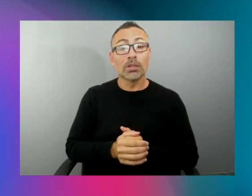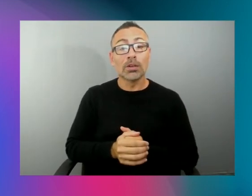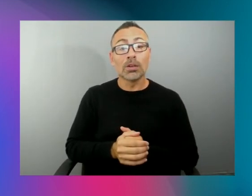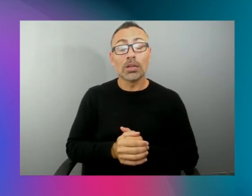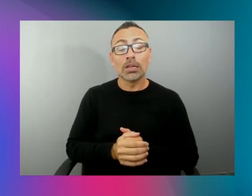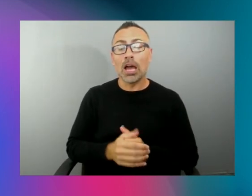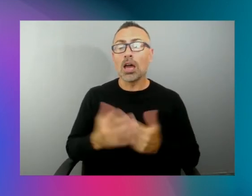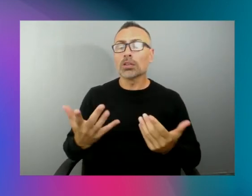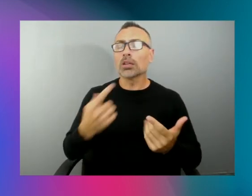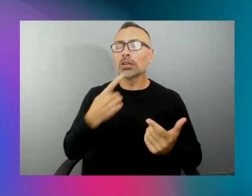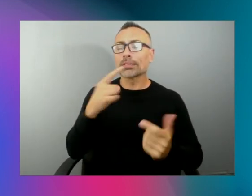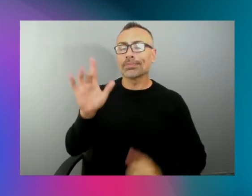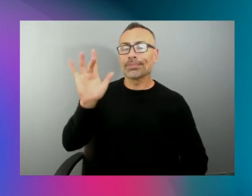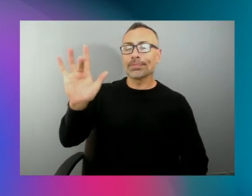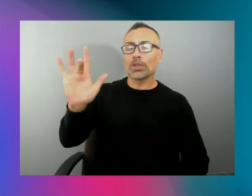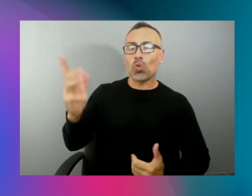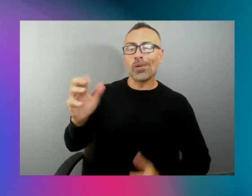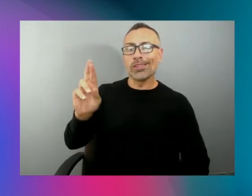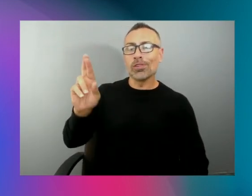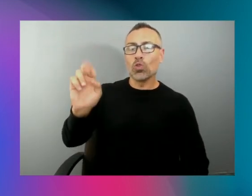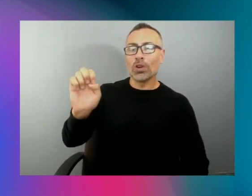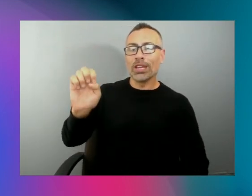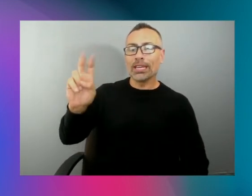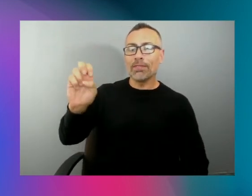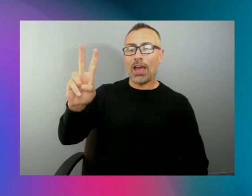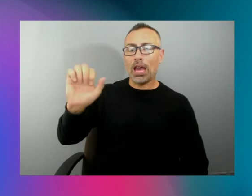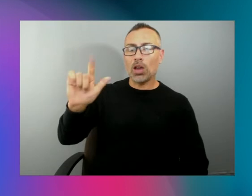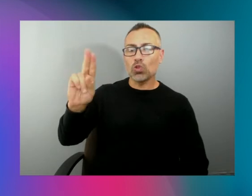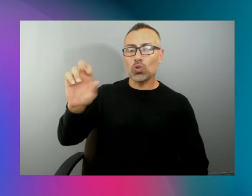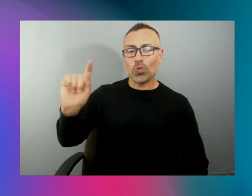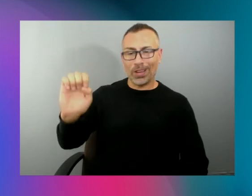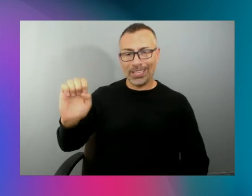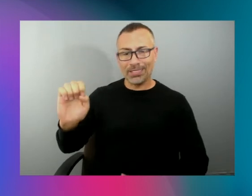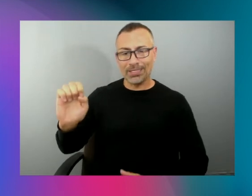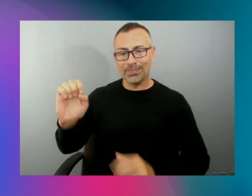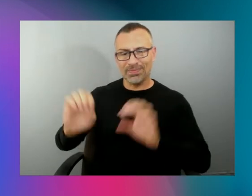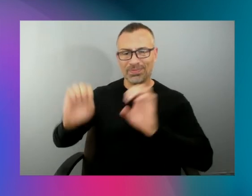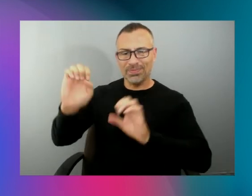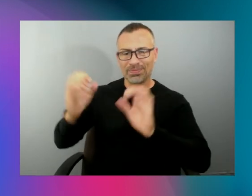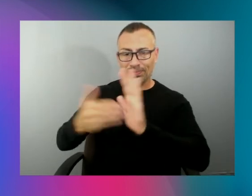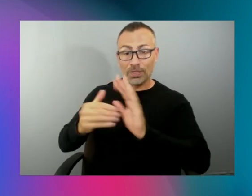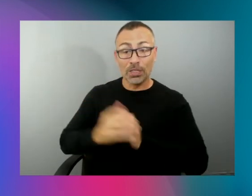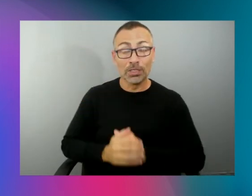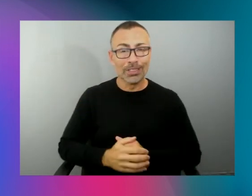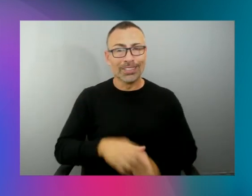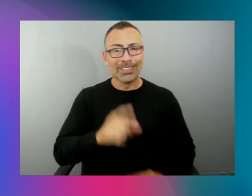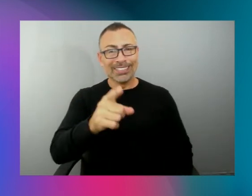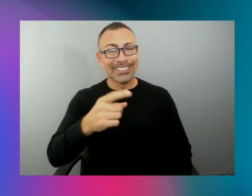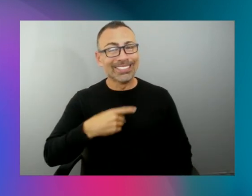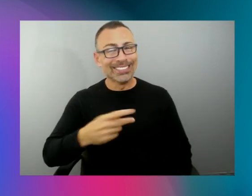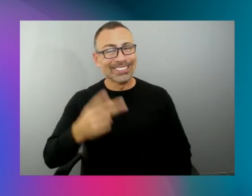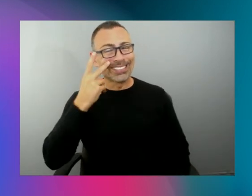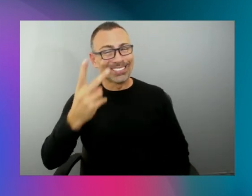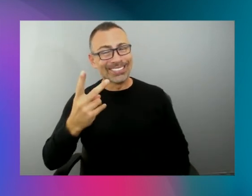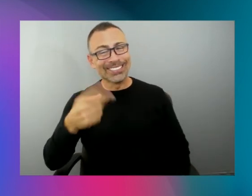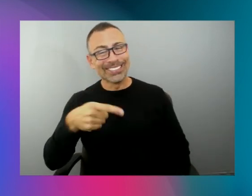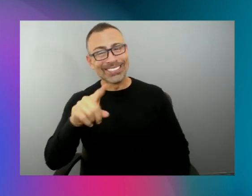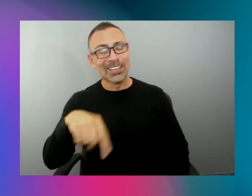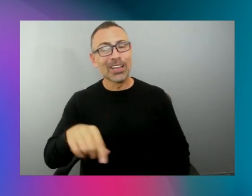reevaluate. Okay. All right? There it is. Heavy topic. Okay. So let's go to